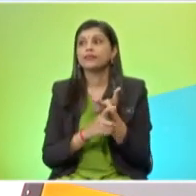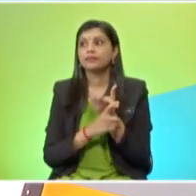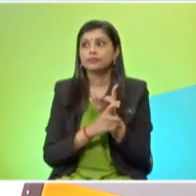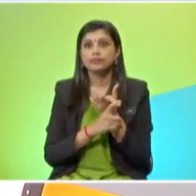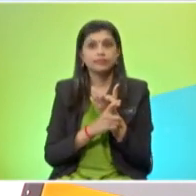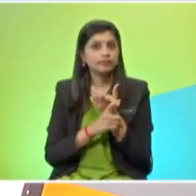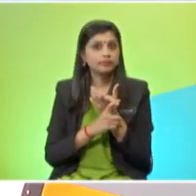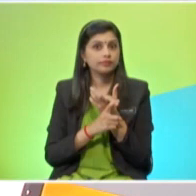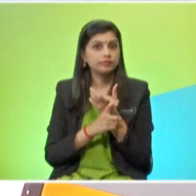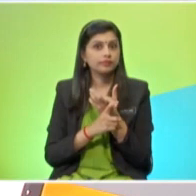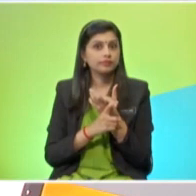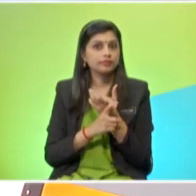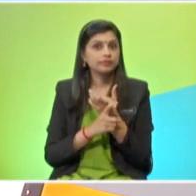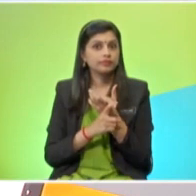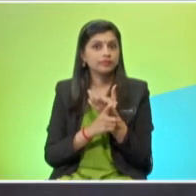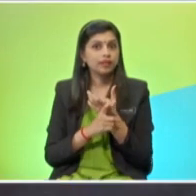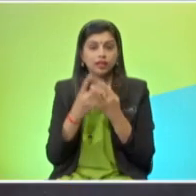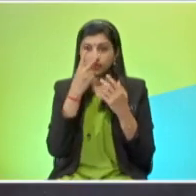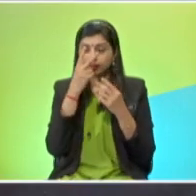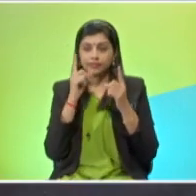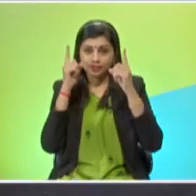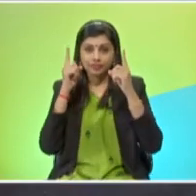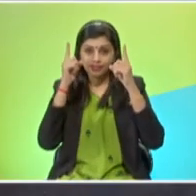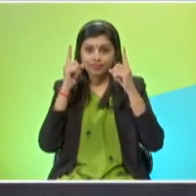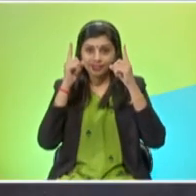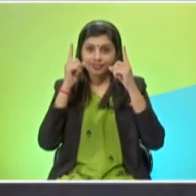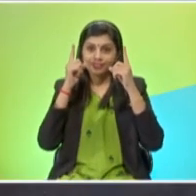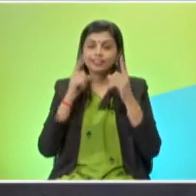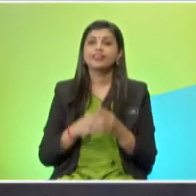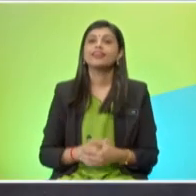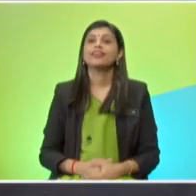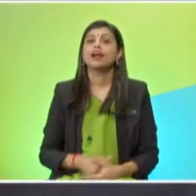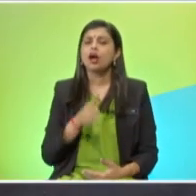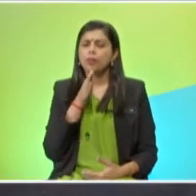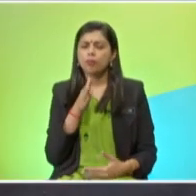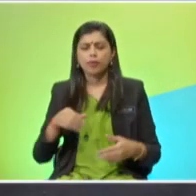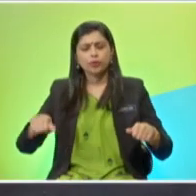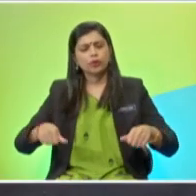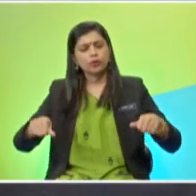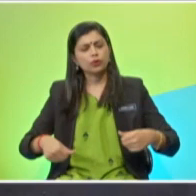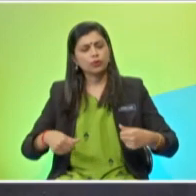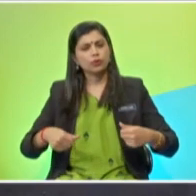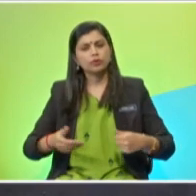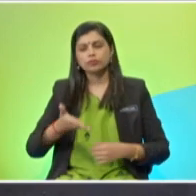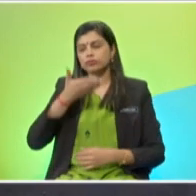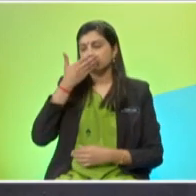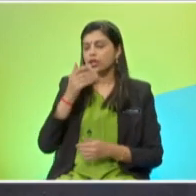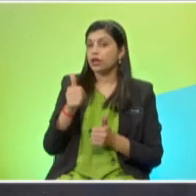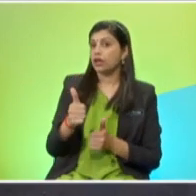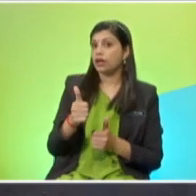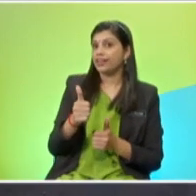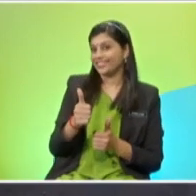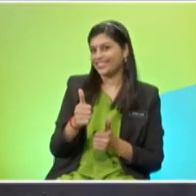What does it say? Oh, I only remember my mom cooking good and it smells great. Yeah, that's all that I remember. Okay. Grab a spoon